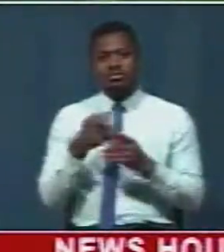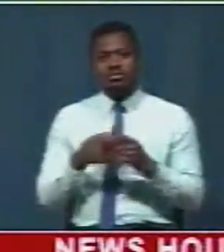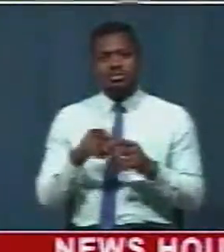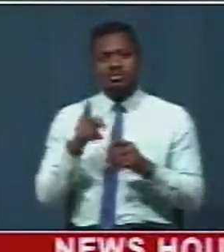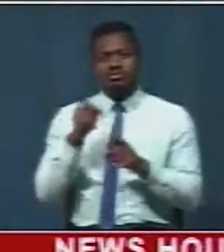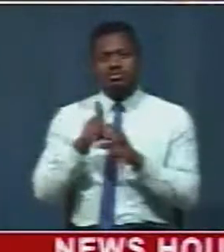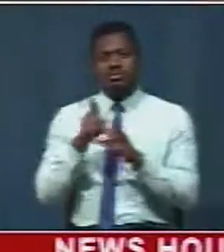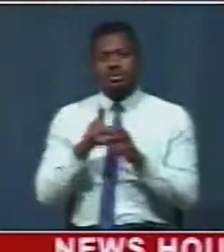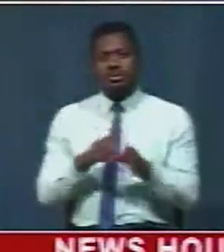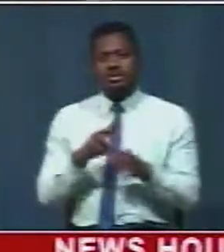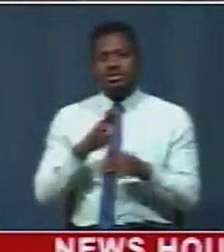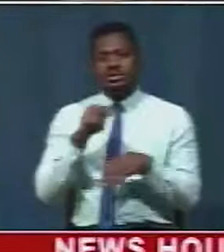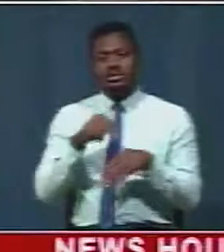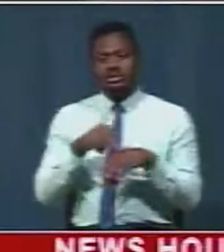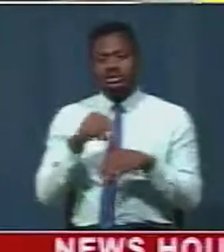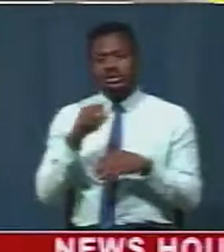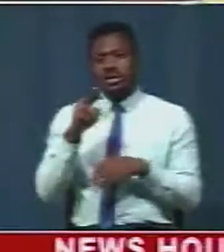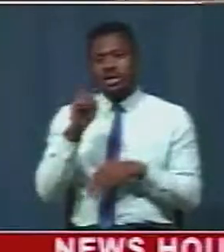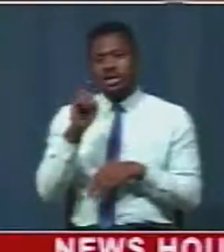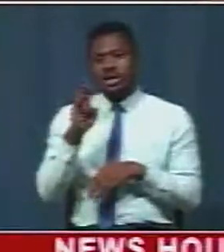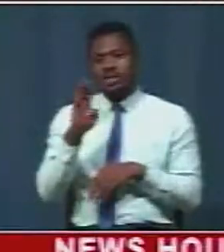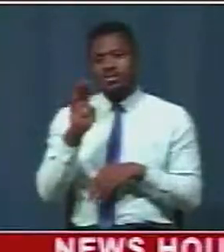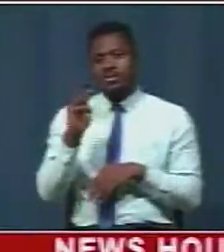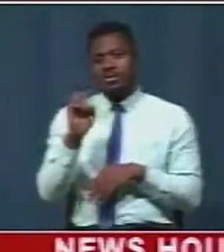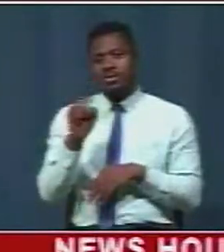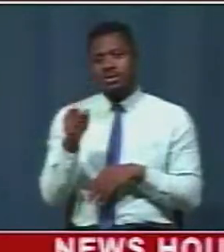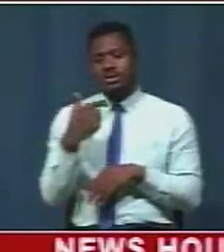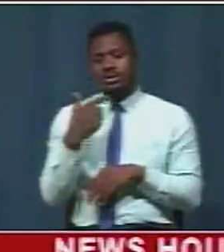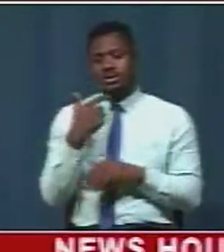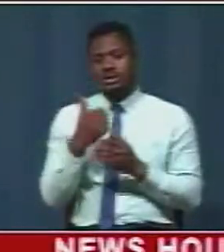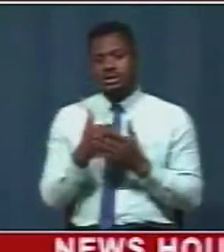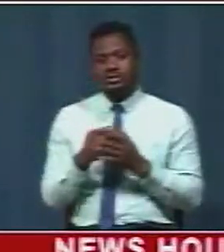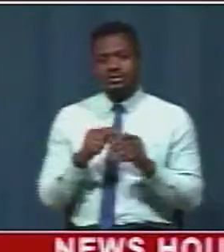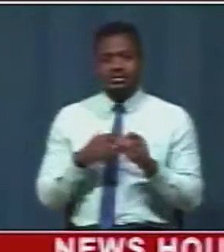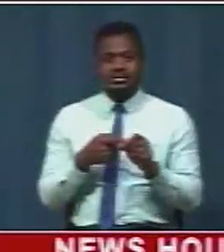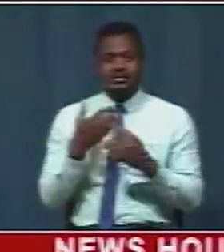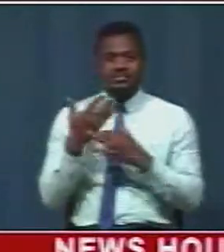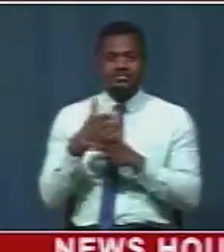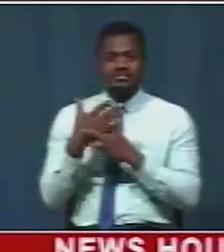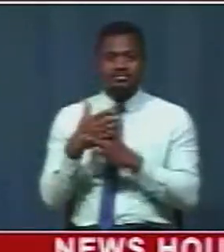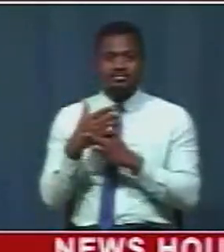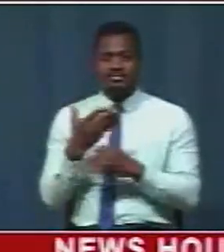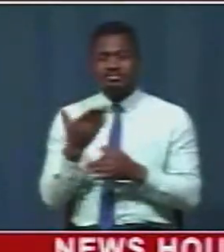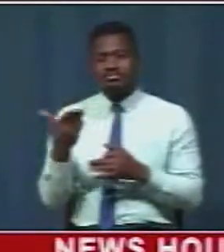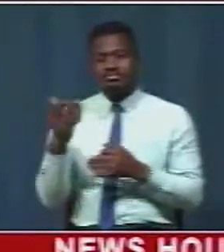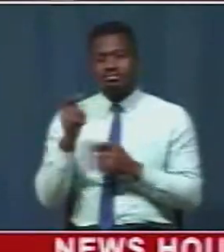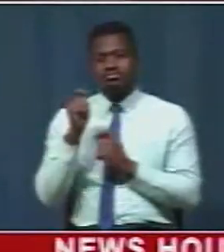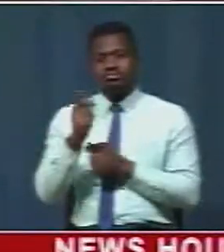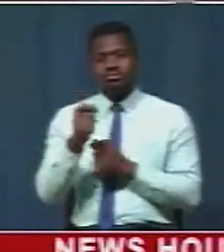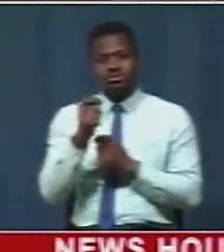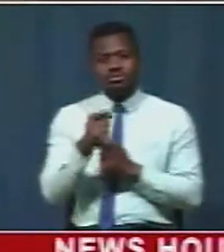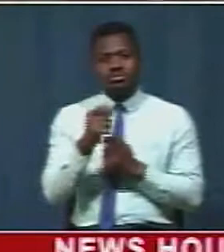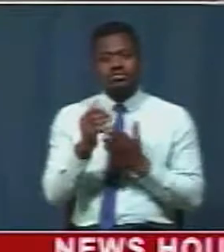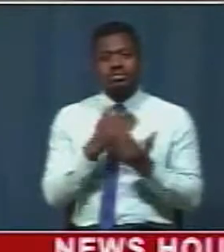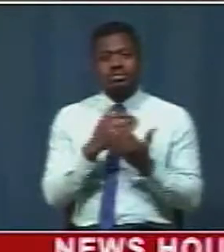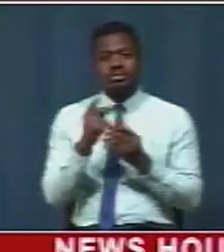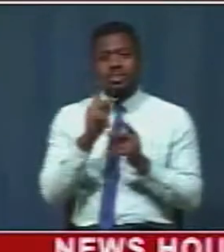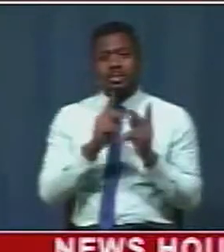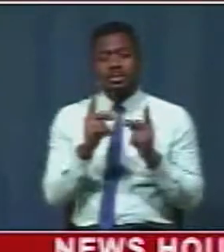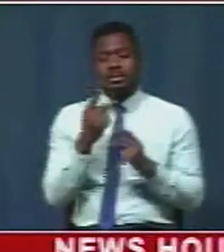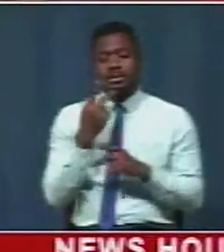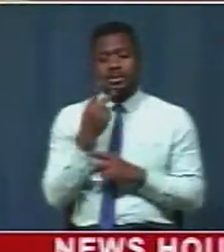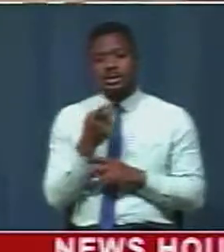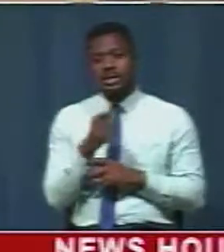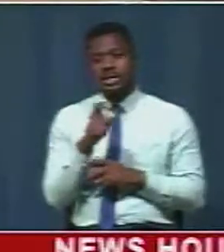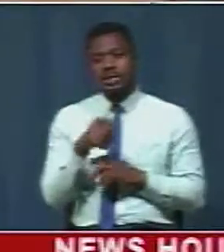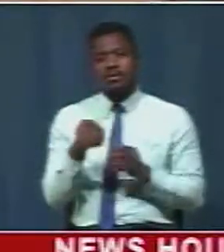passengers. The National Disaster Management Organization, NADMO, has started distributing relief items. However, the people say